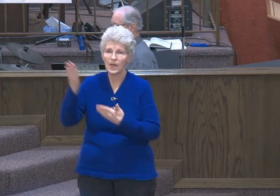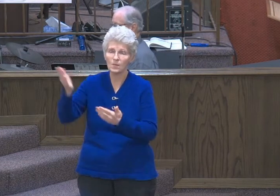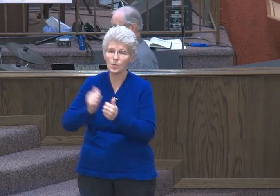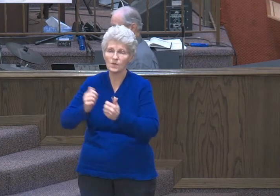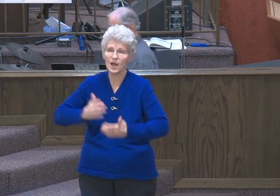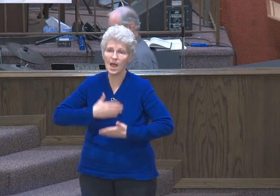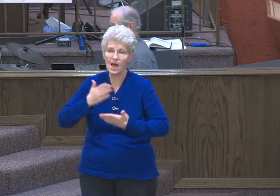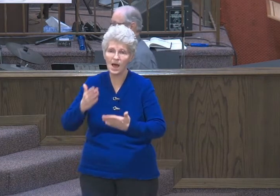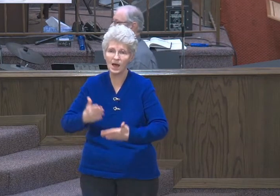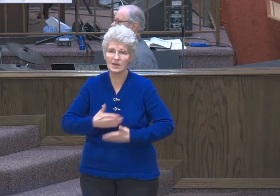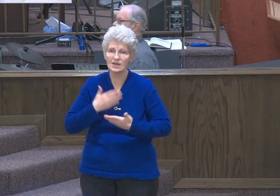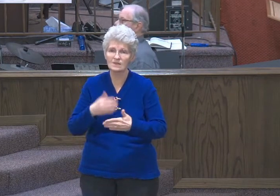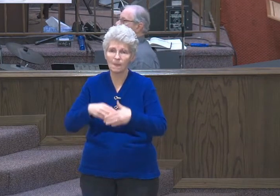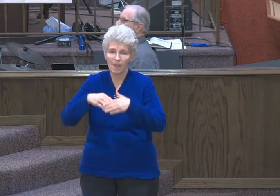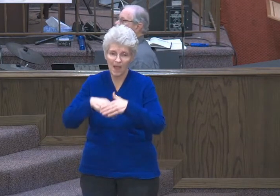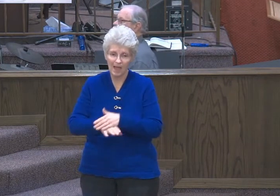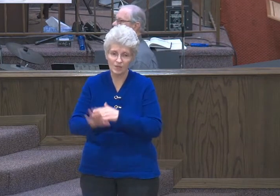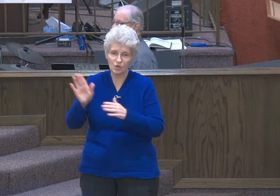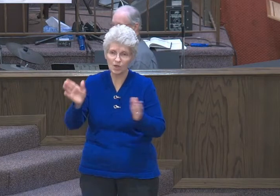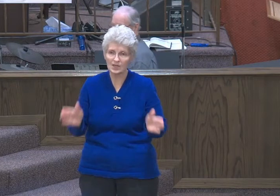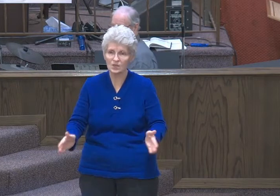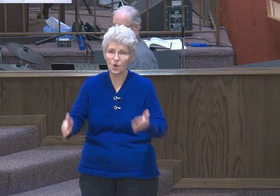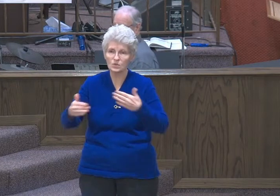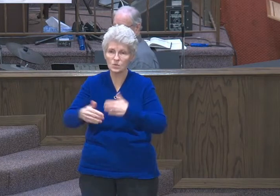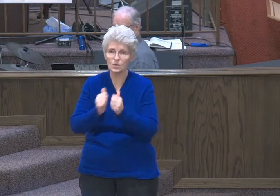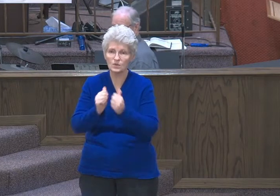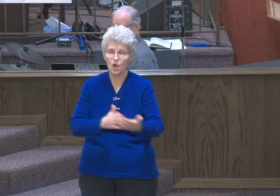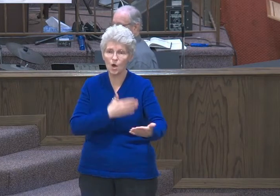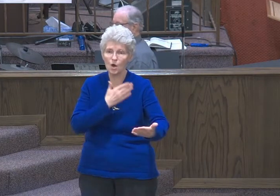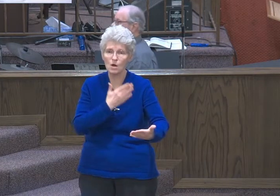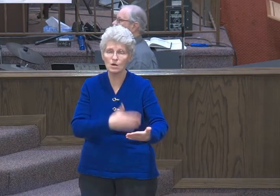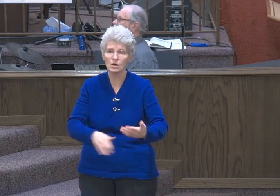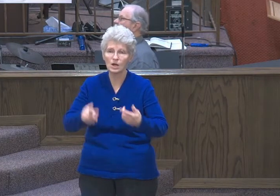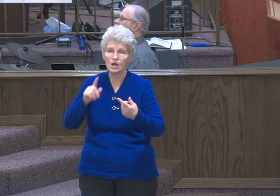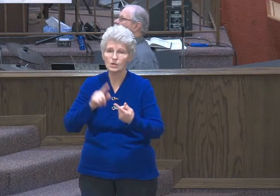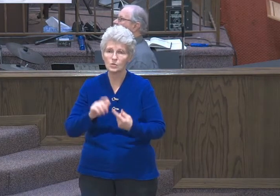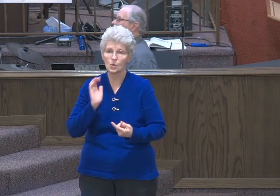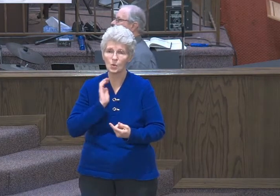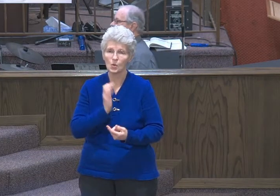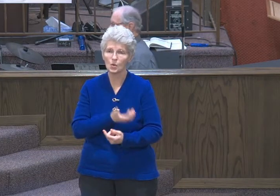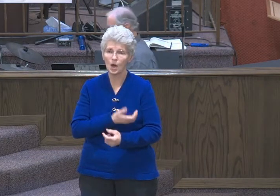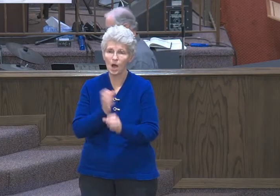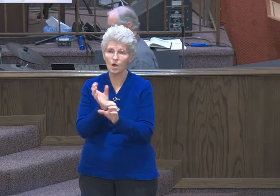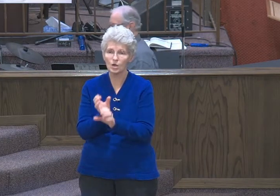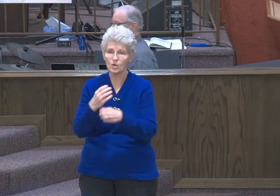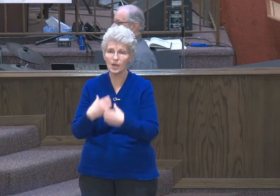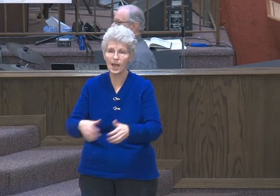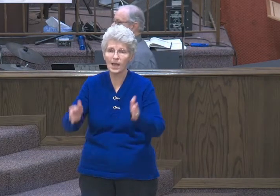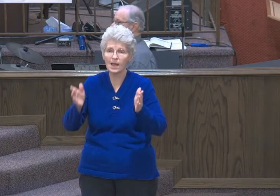Serve him with gladness. Enter his courts with song to